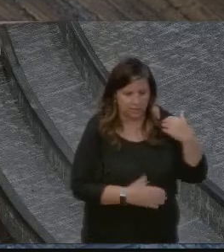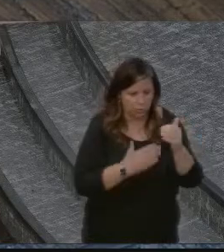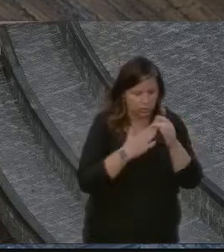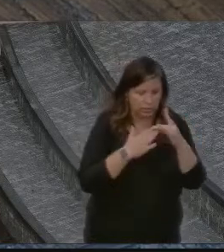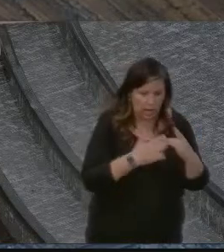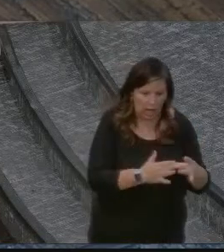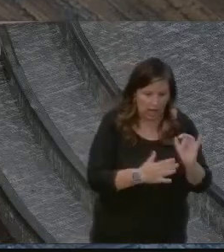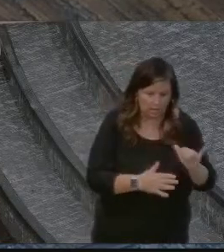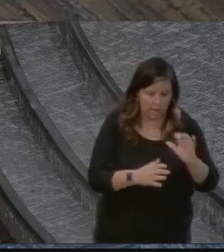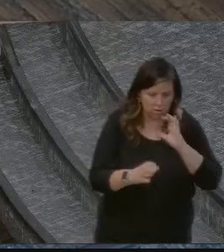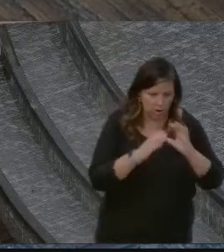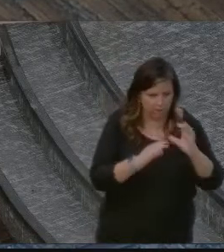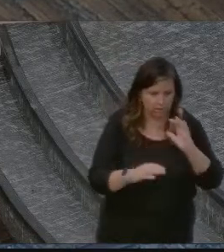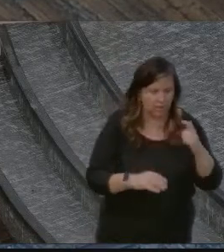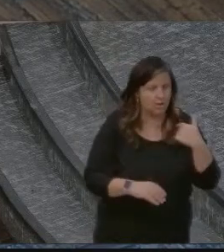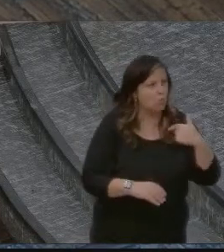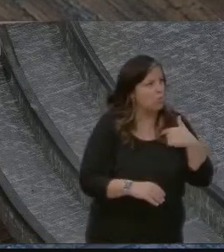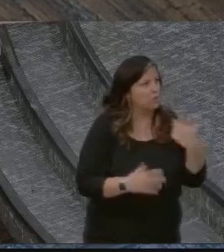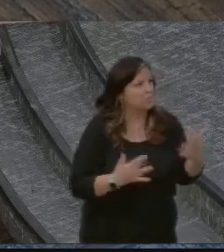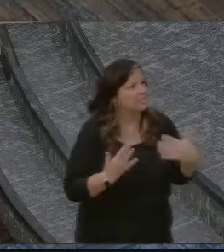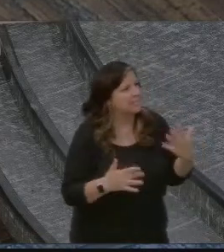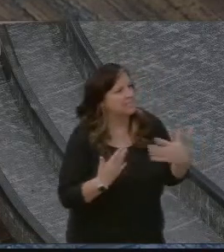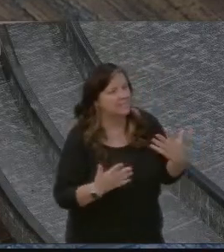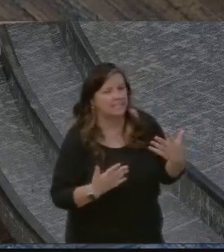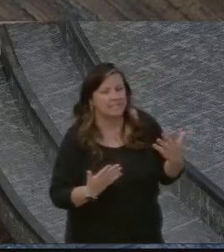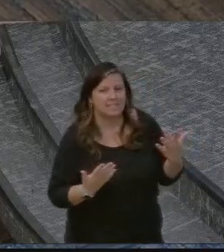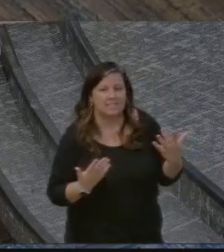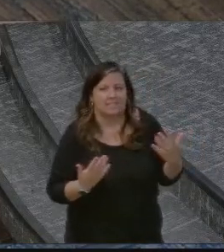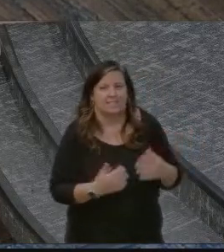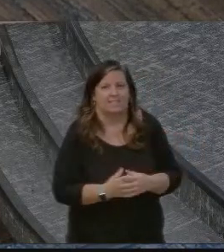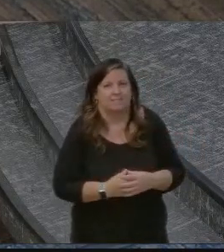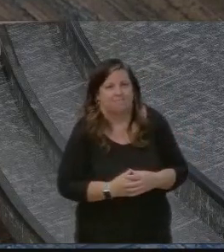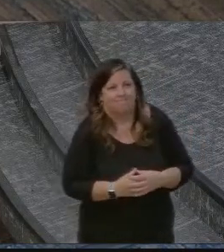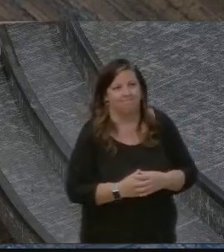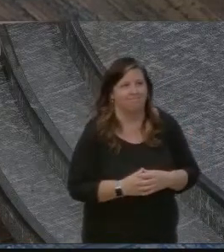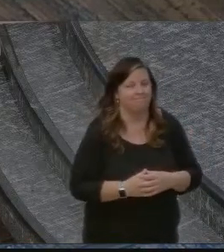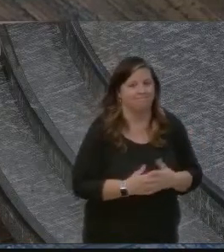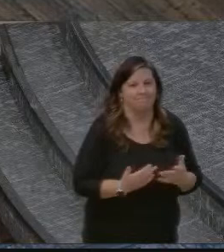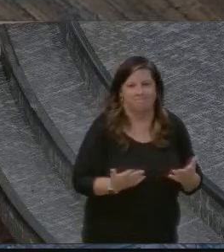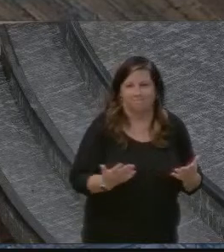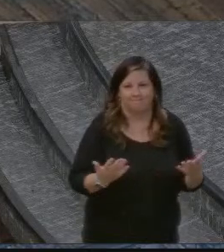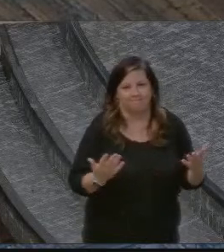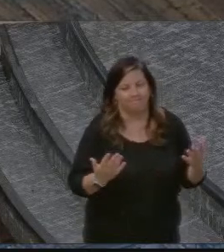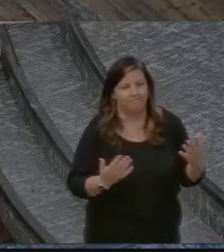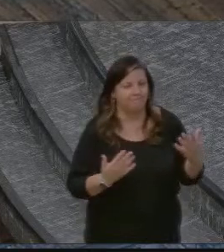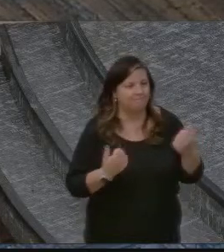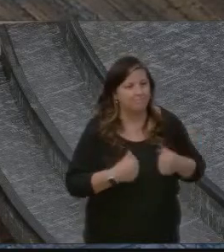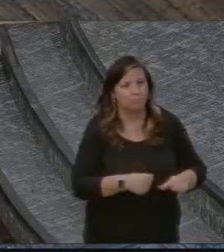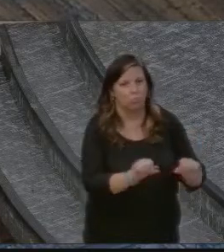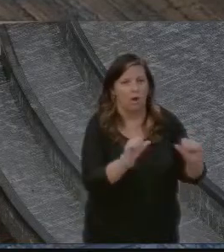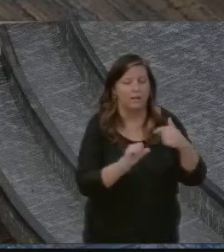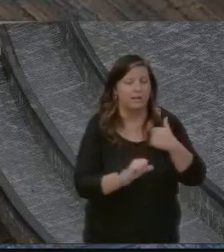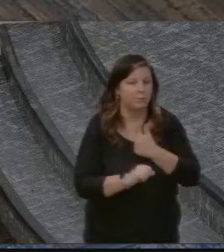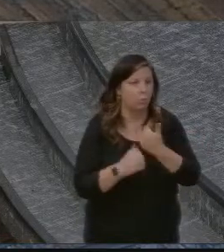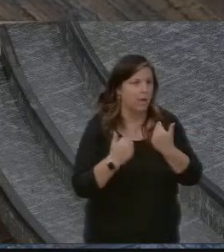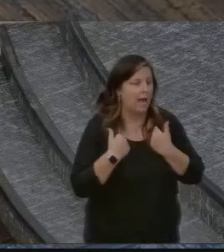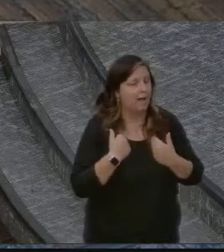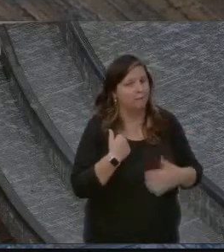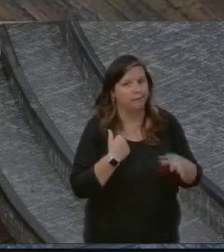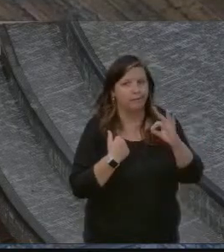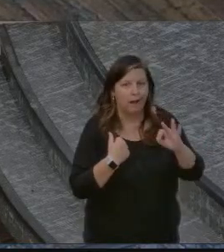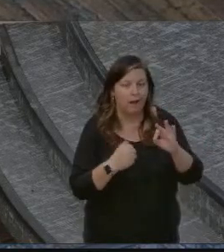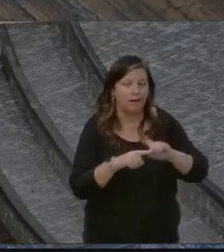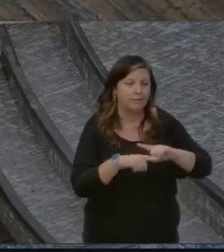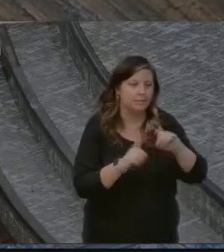do we're grasping, right? Because we all have 9 different ideas of what equity may look like. But as far as how